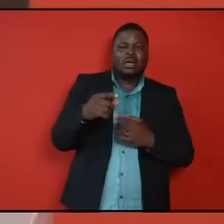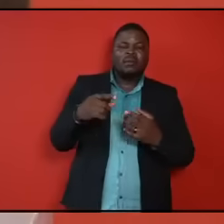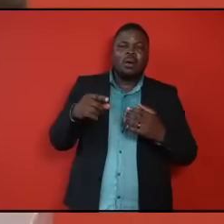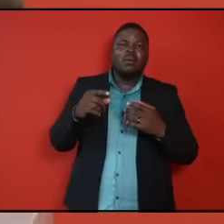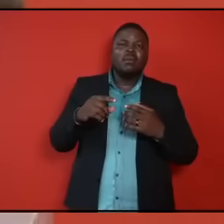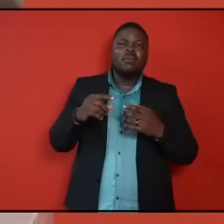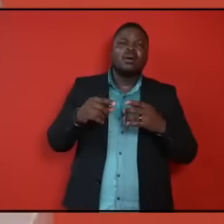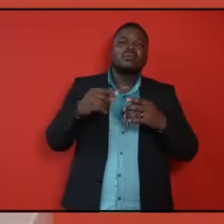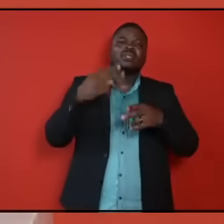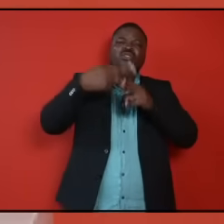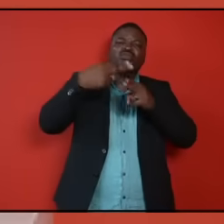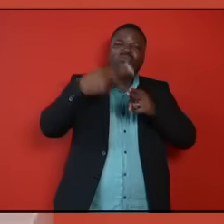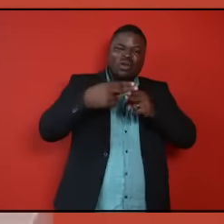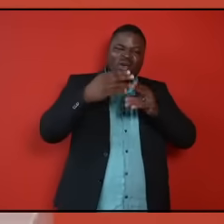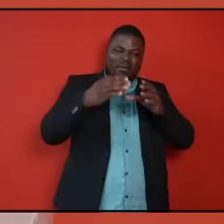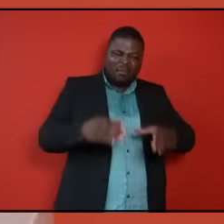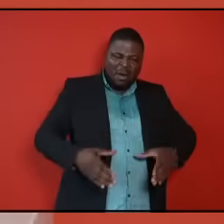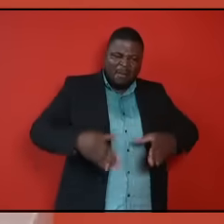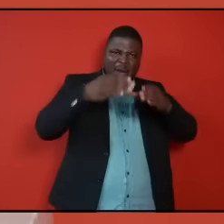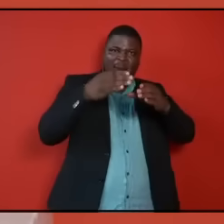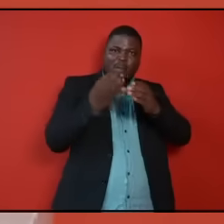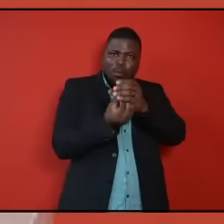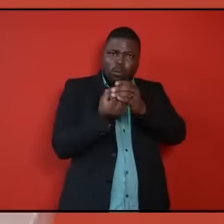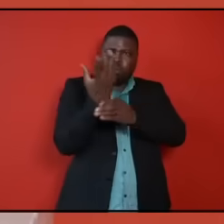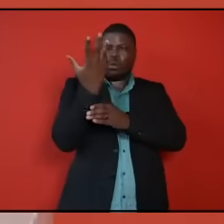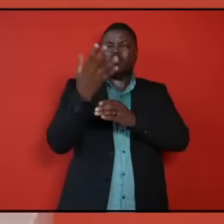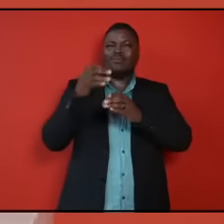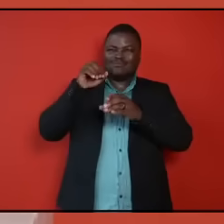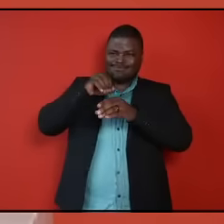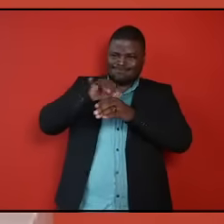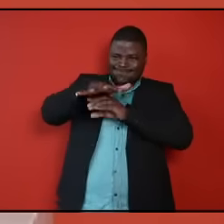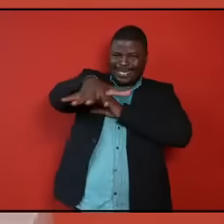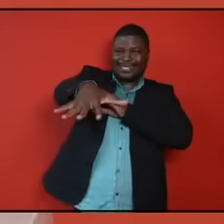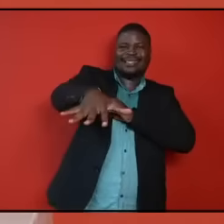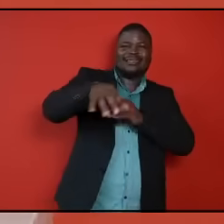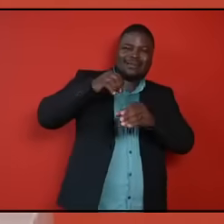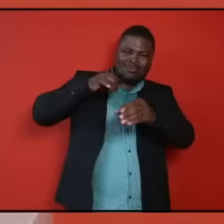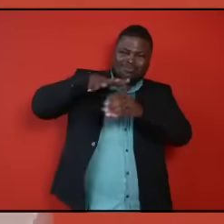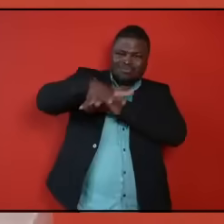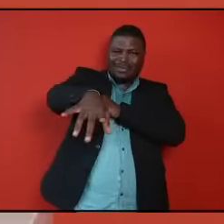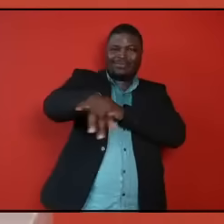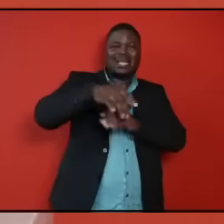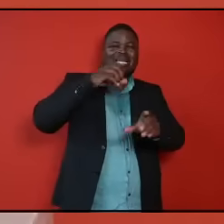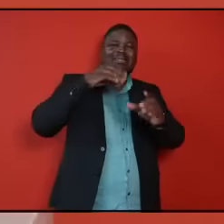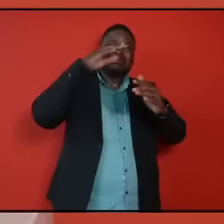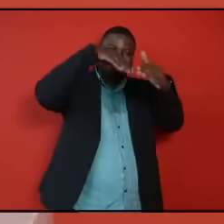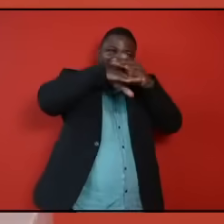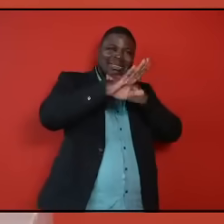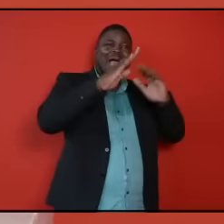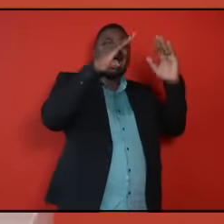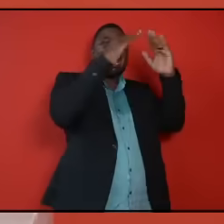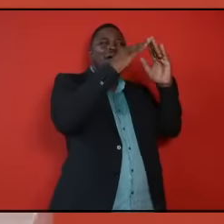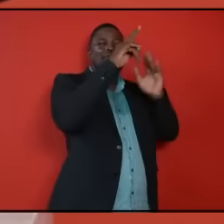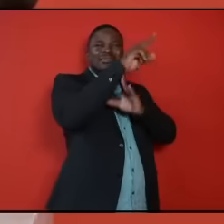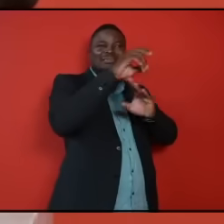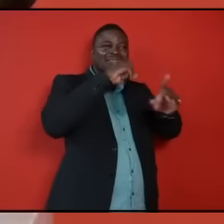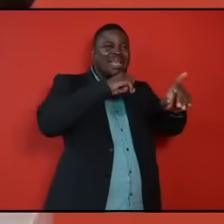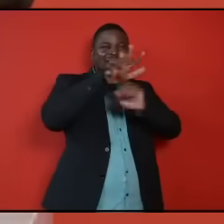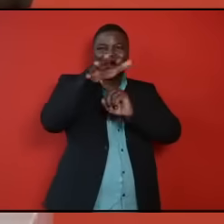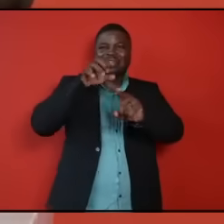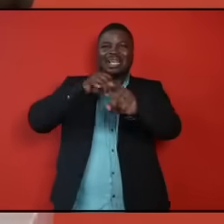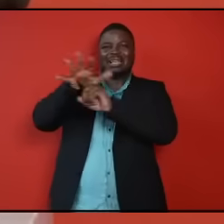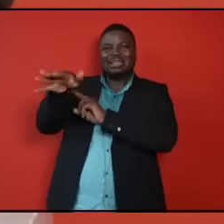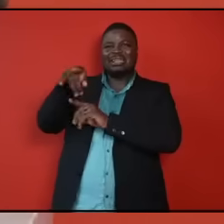I started even getting inside houses. And the toilets are outside. These people